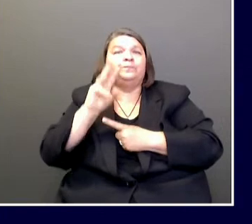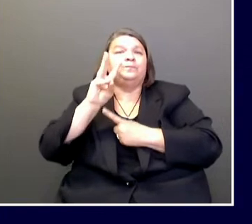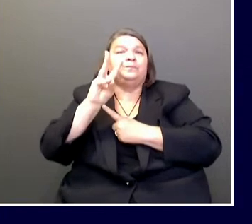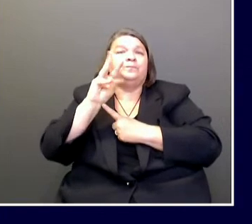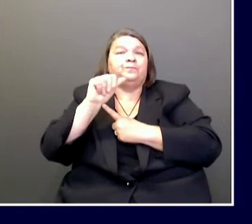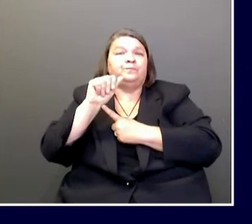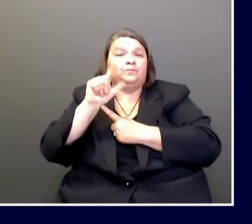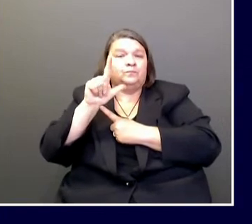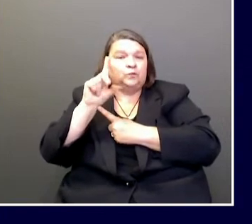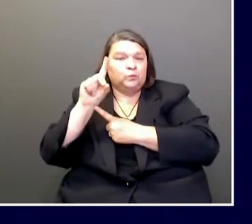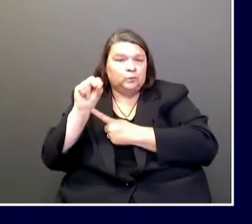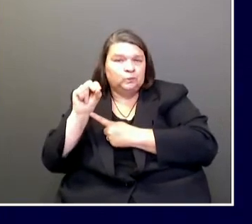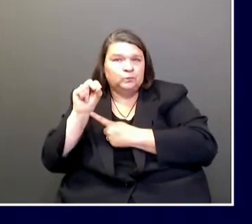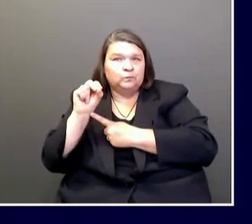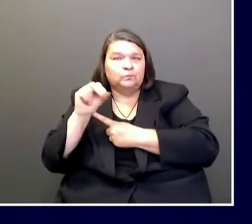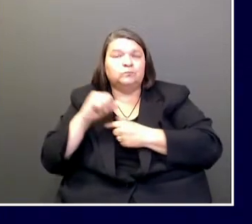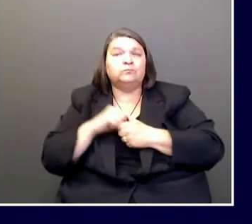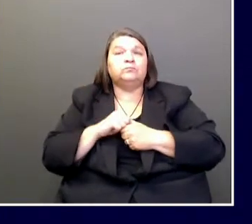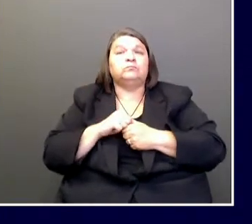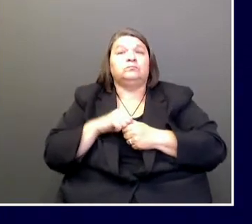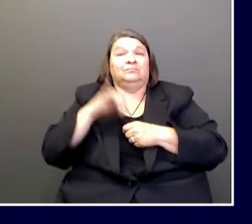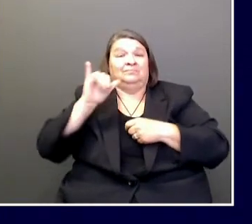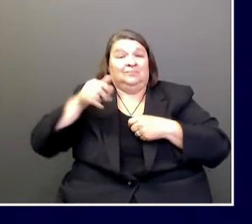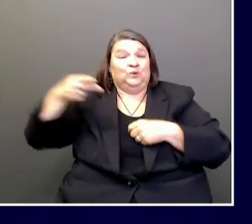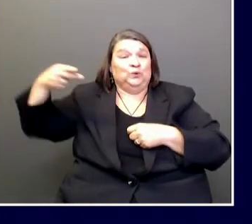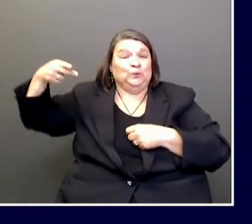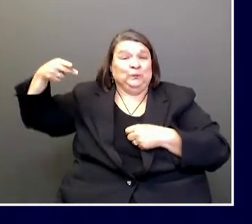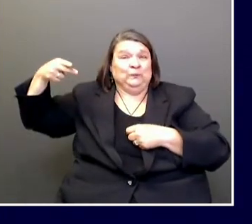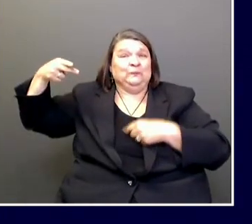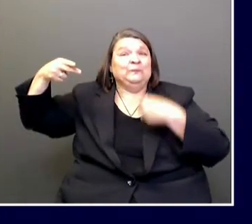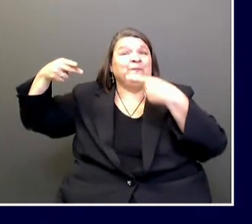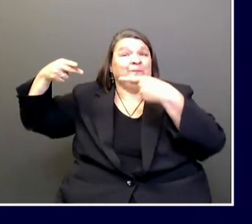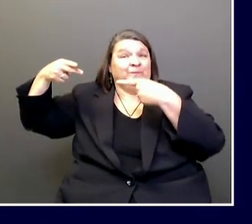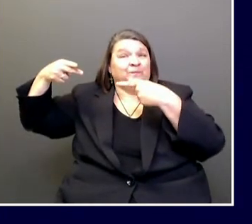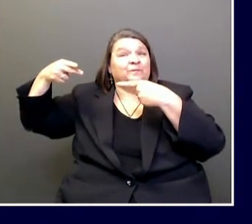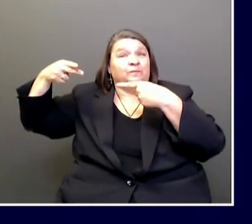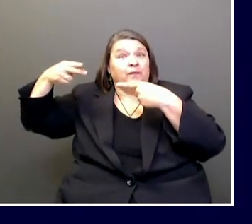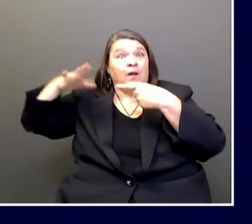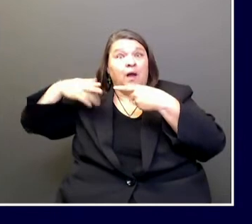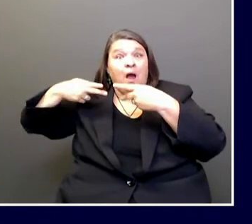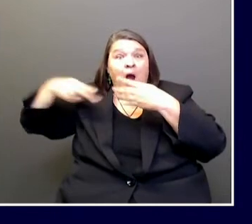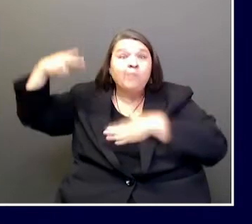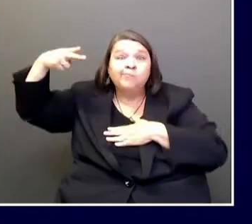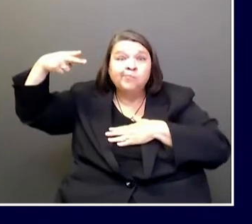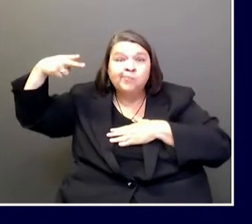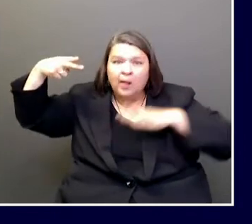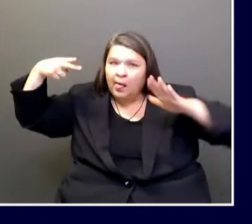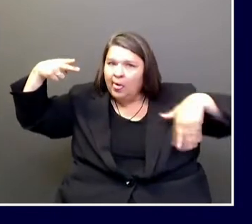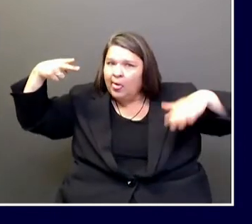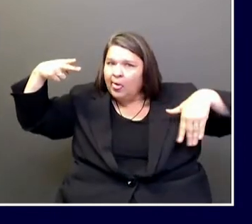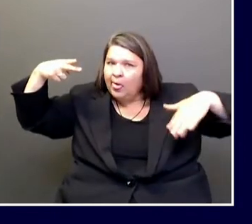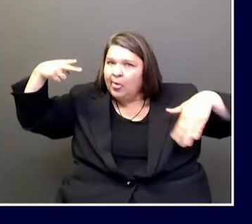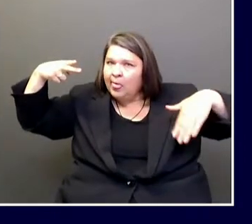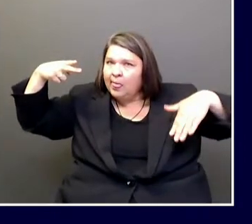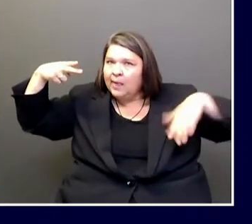that orange category. I don't mean to suggest that at all, but those are the two that are further away.